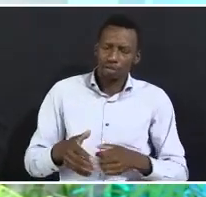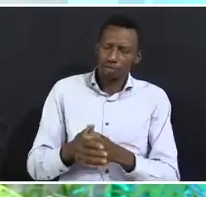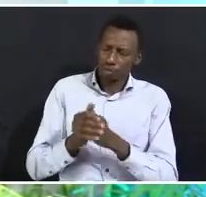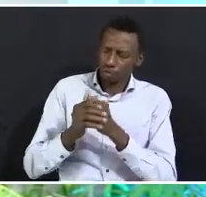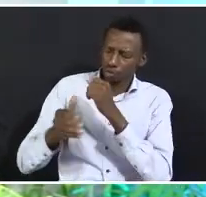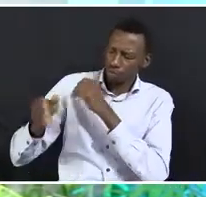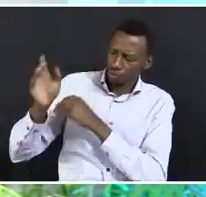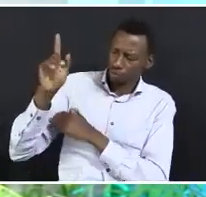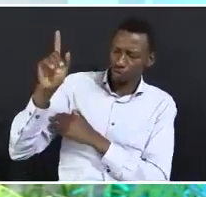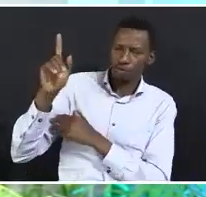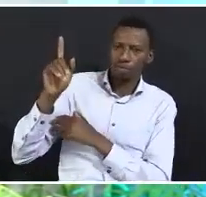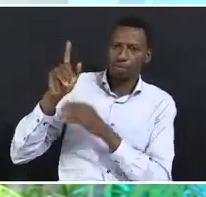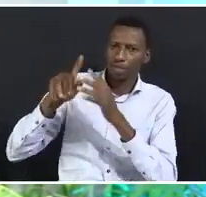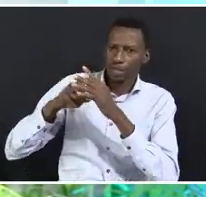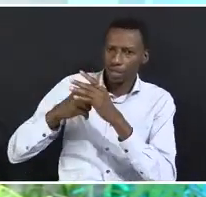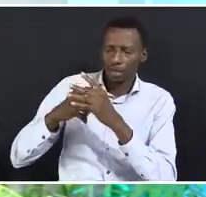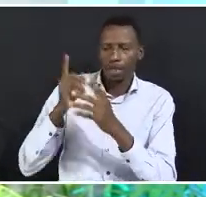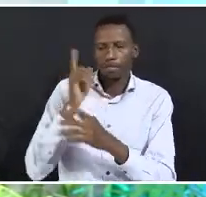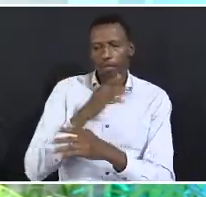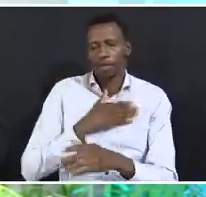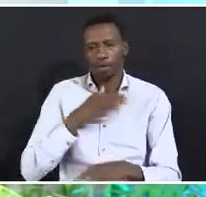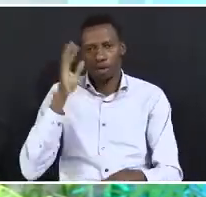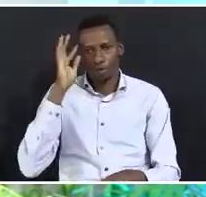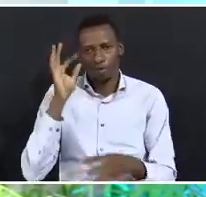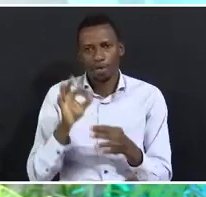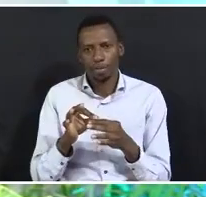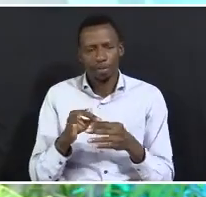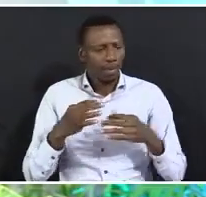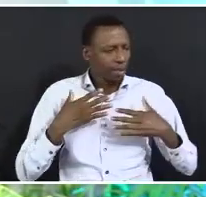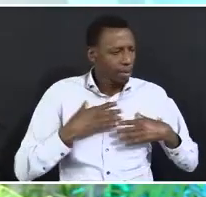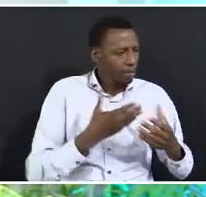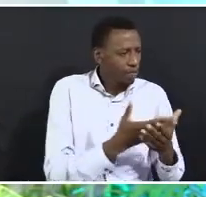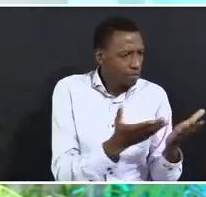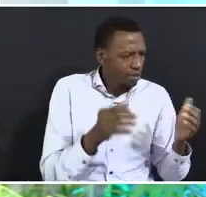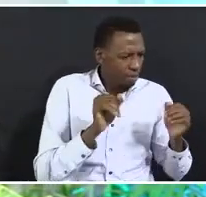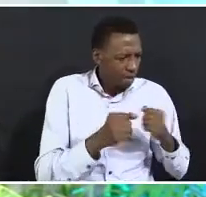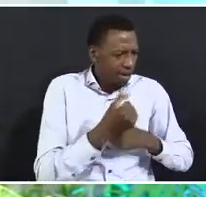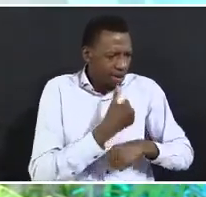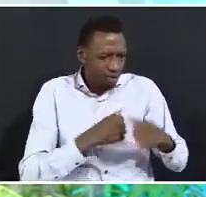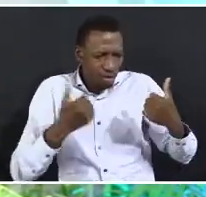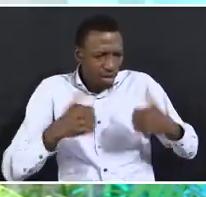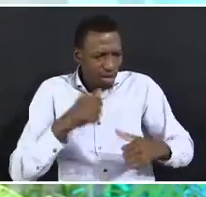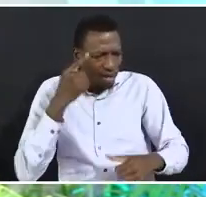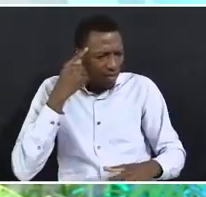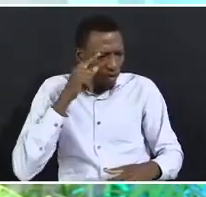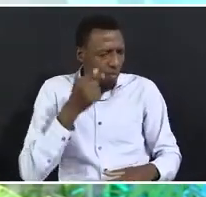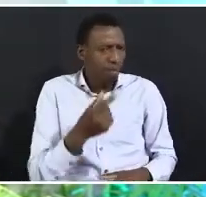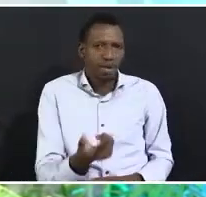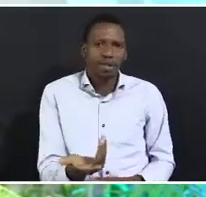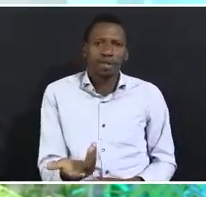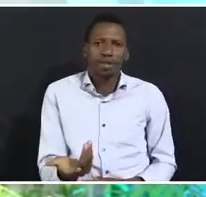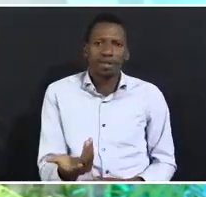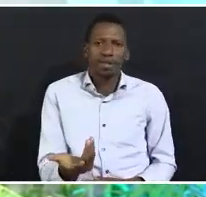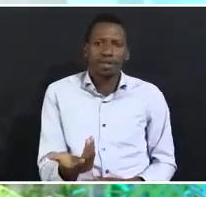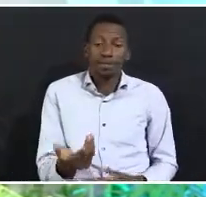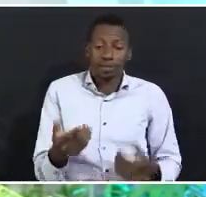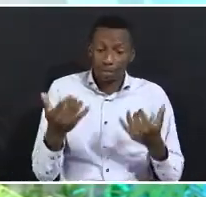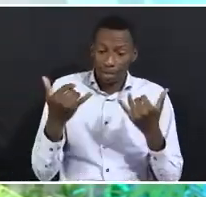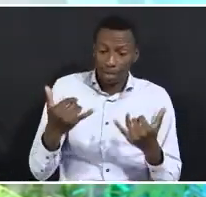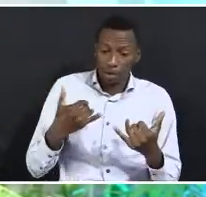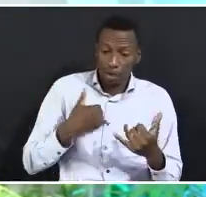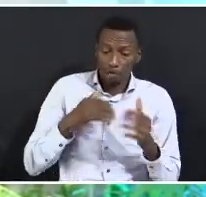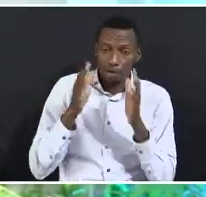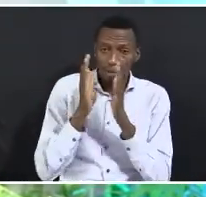and the finish of our faith. People can do anything for money. There's one in the Guinness Book of